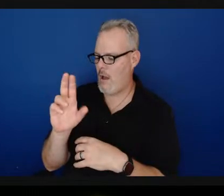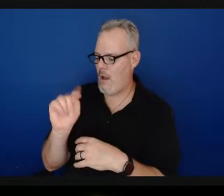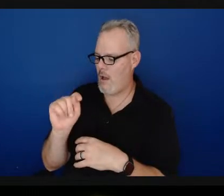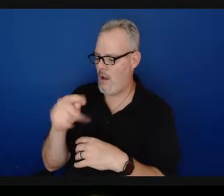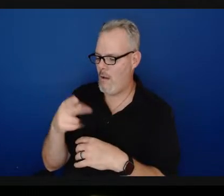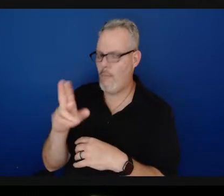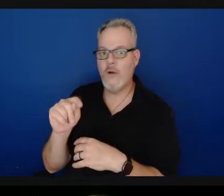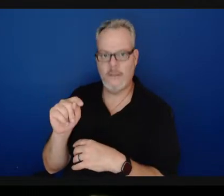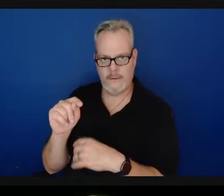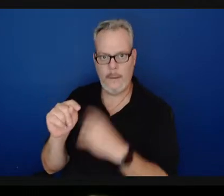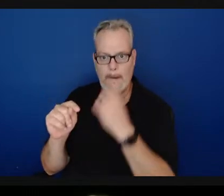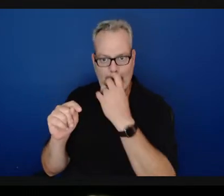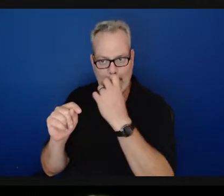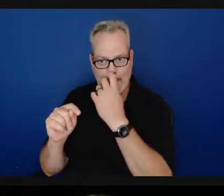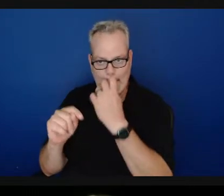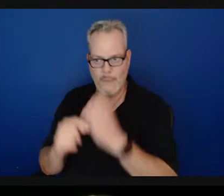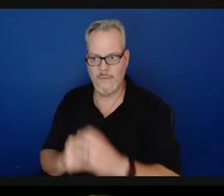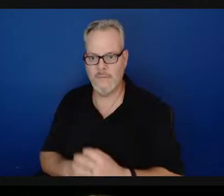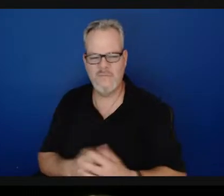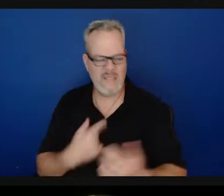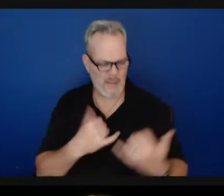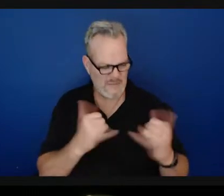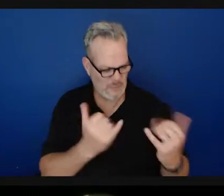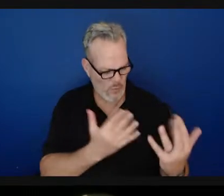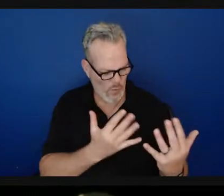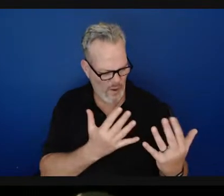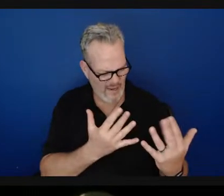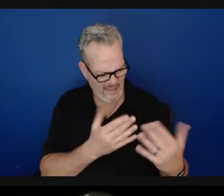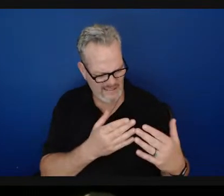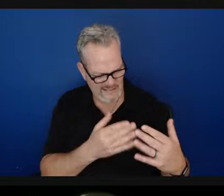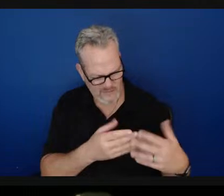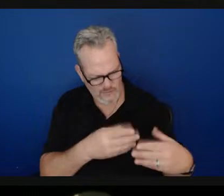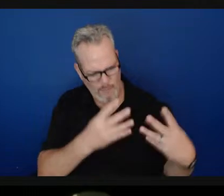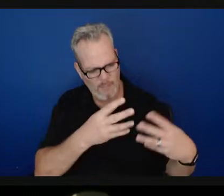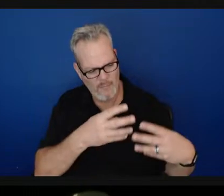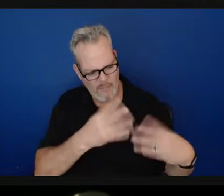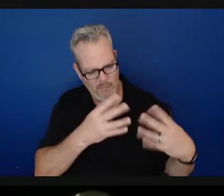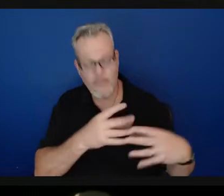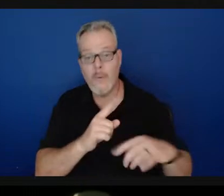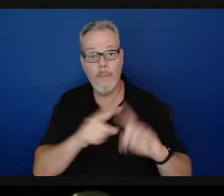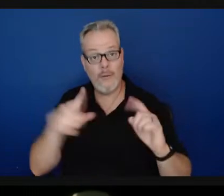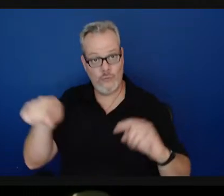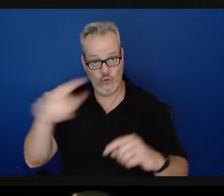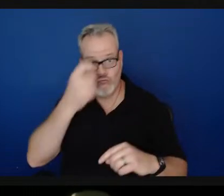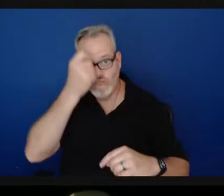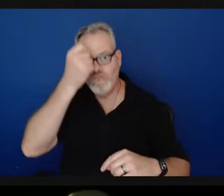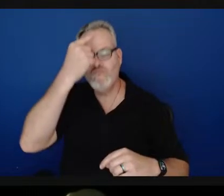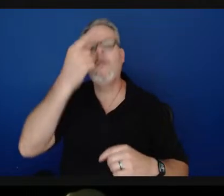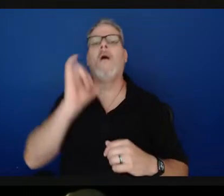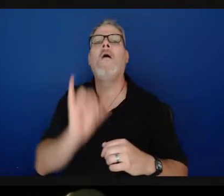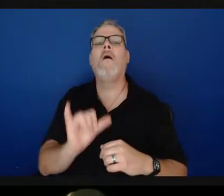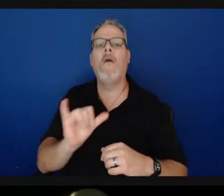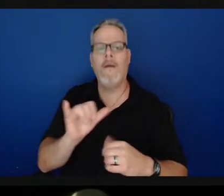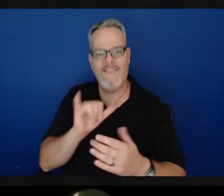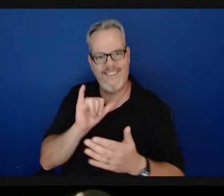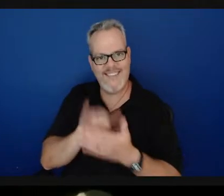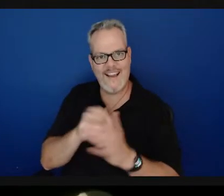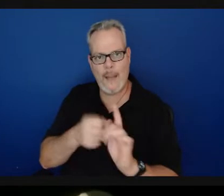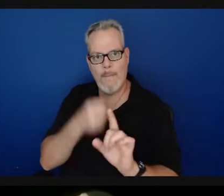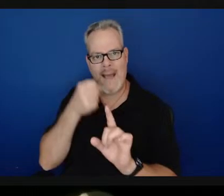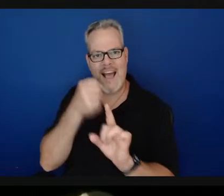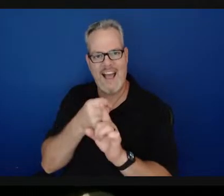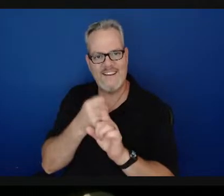Looks like my page isn't loading anything older than that, but you get the idea here of the VOG impact coming from the island on a day-to-day